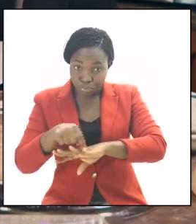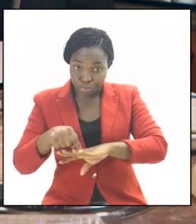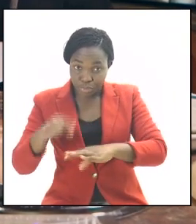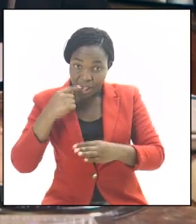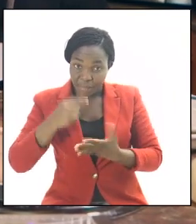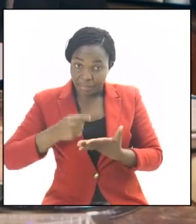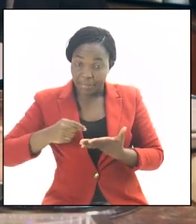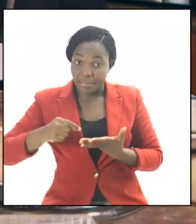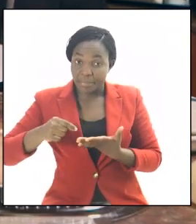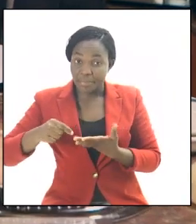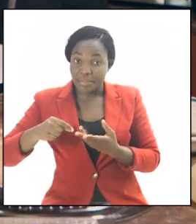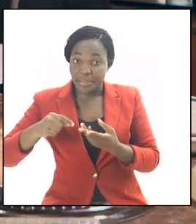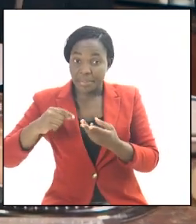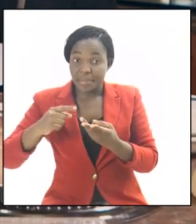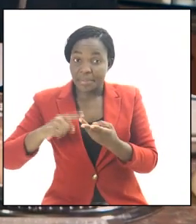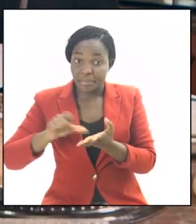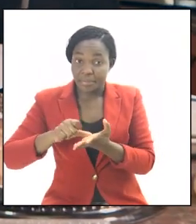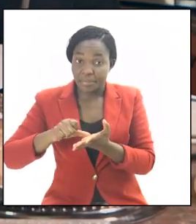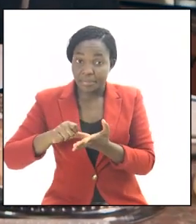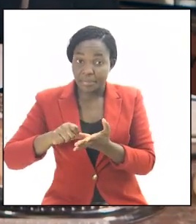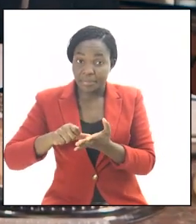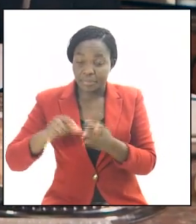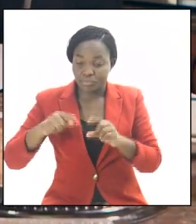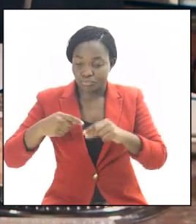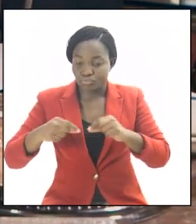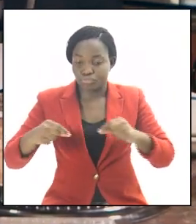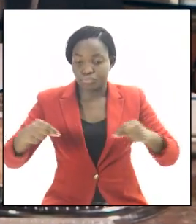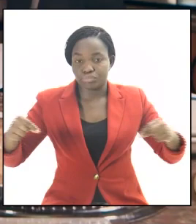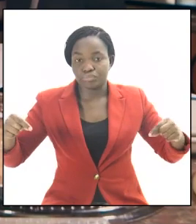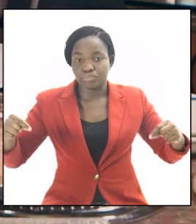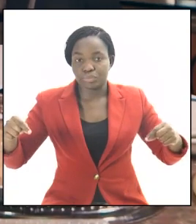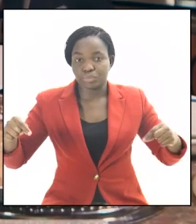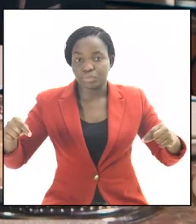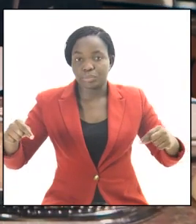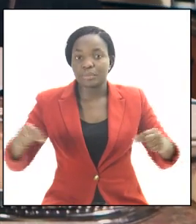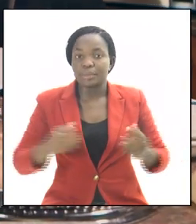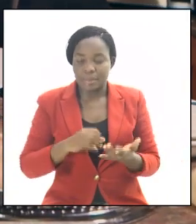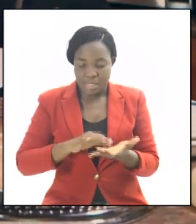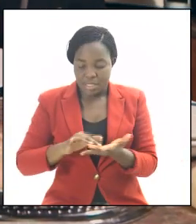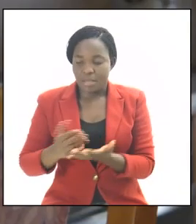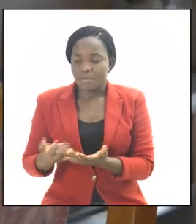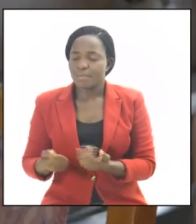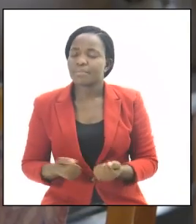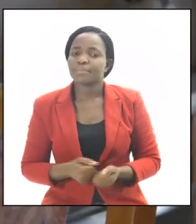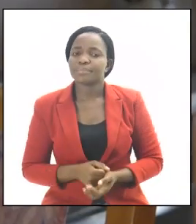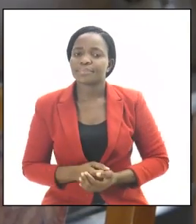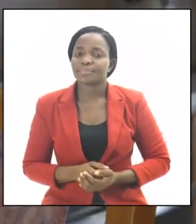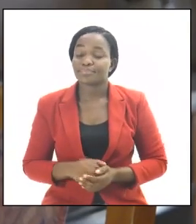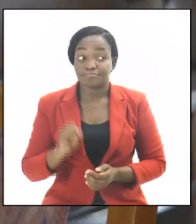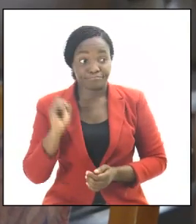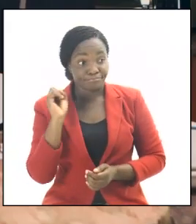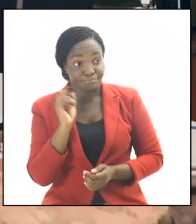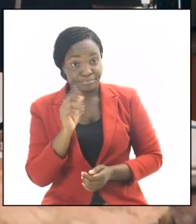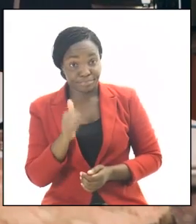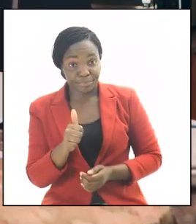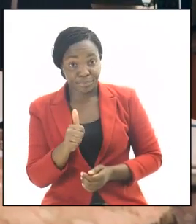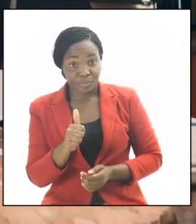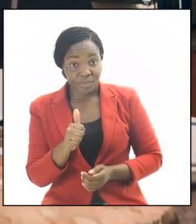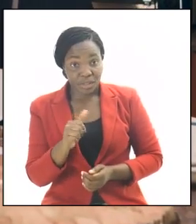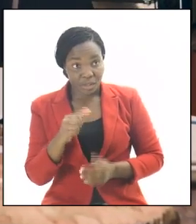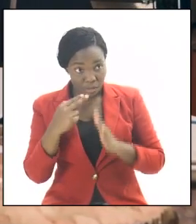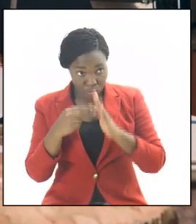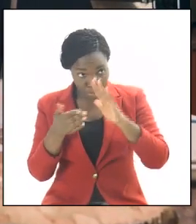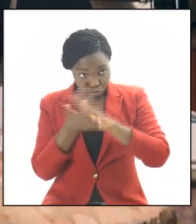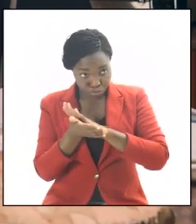pencil, compass, string, and a calculator. Good. Did you print out the